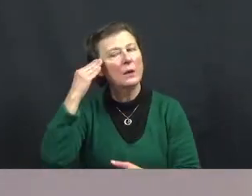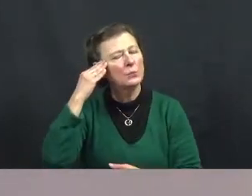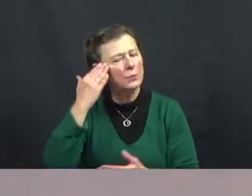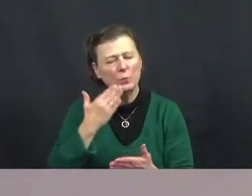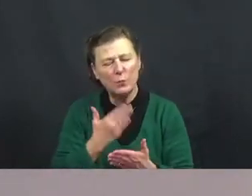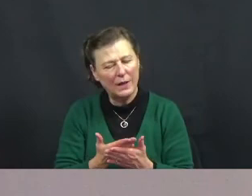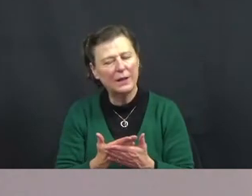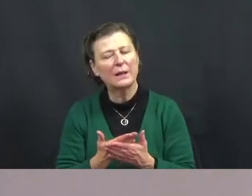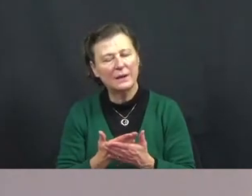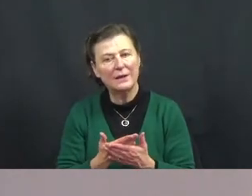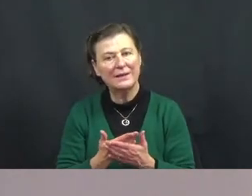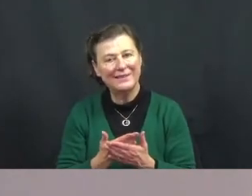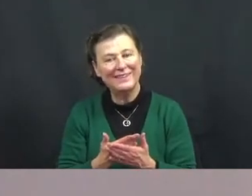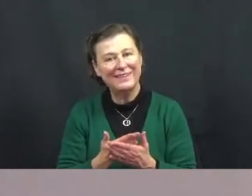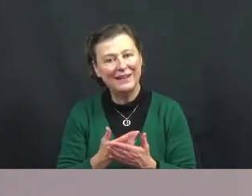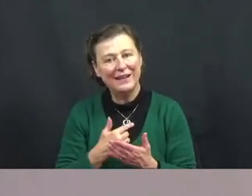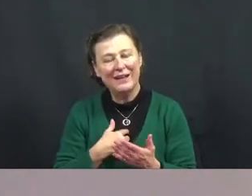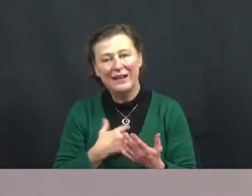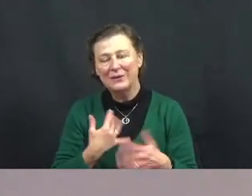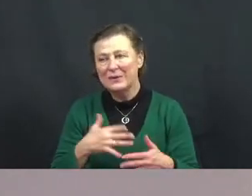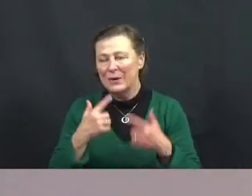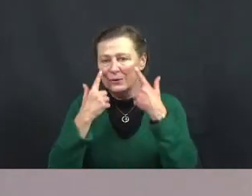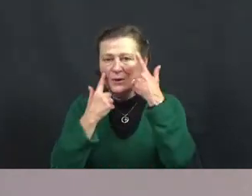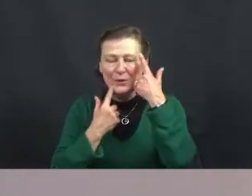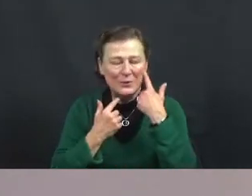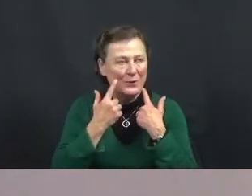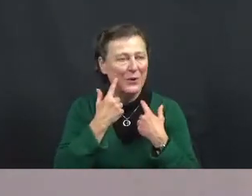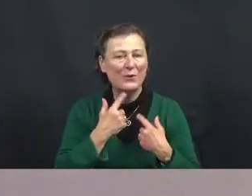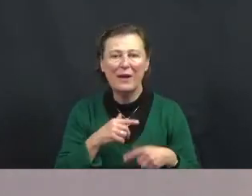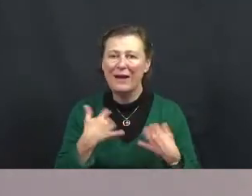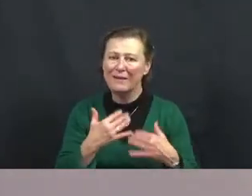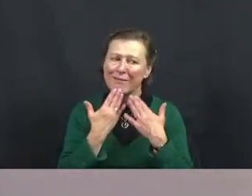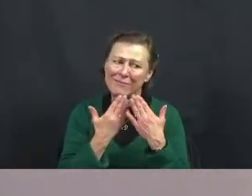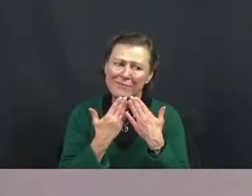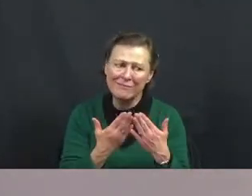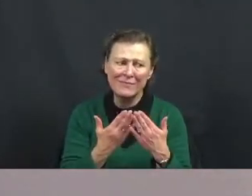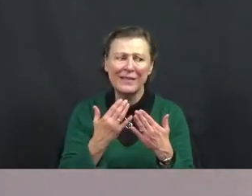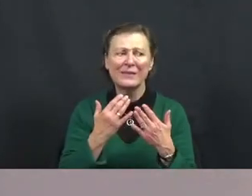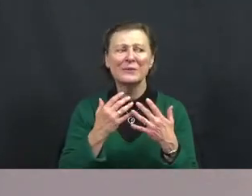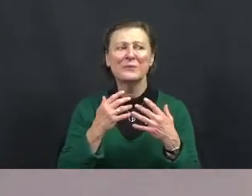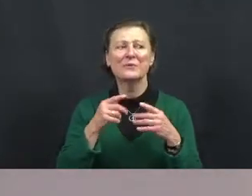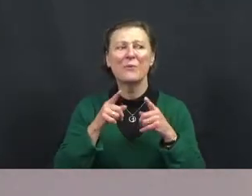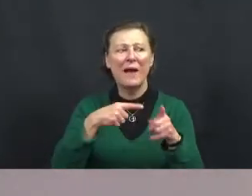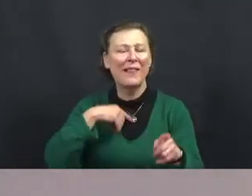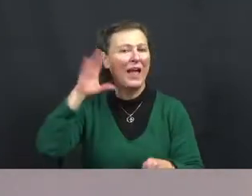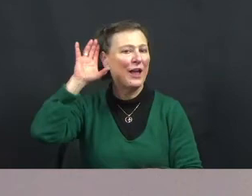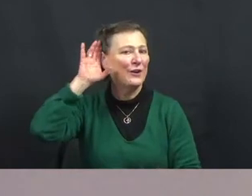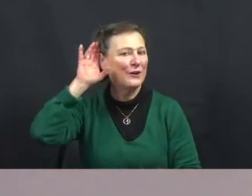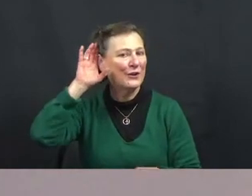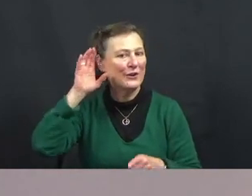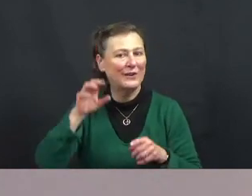well, and I had wept tears of gratitude over it when I heard it live in the Kennedy Center in Washington, D.C.